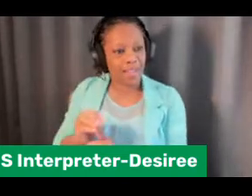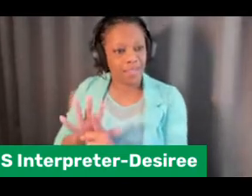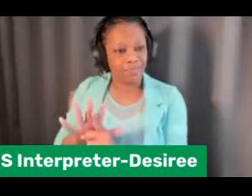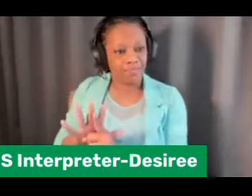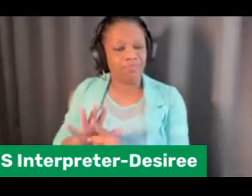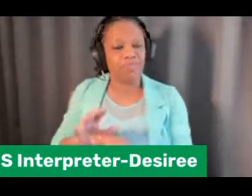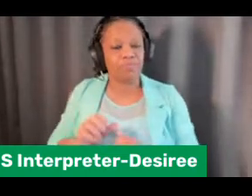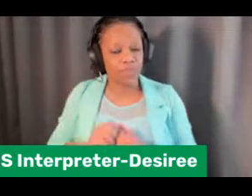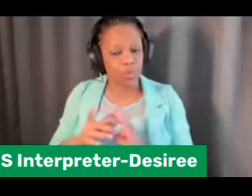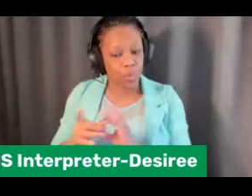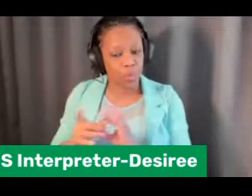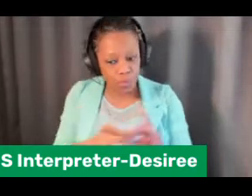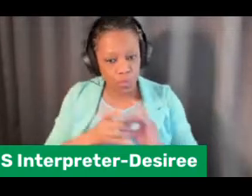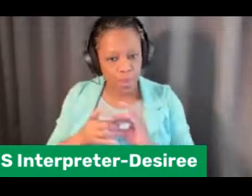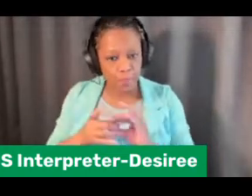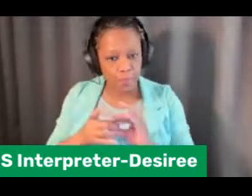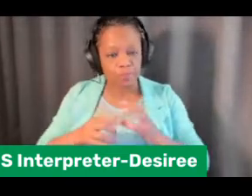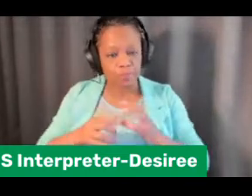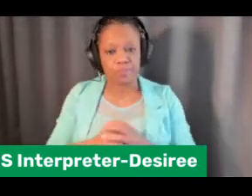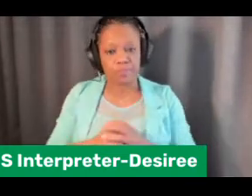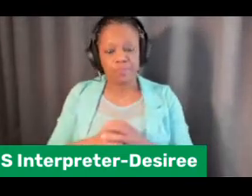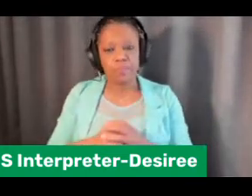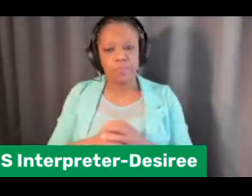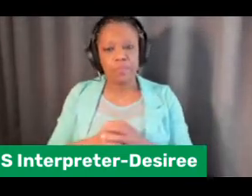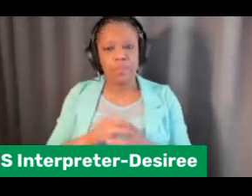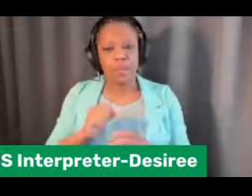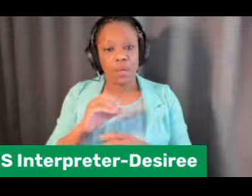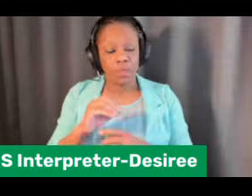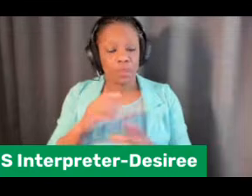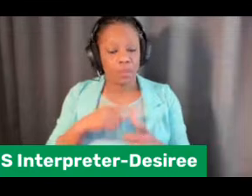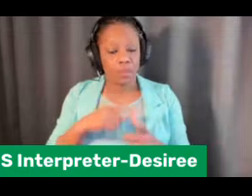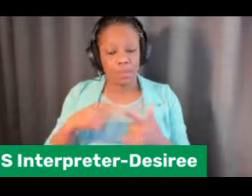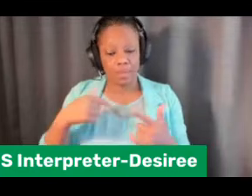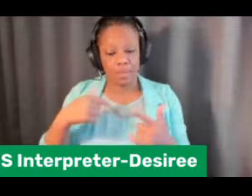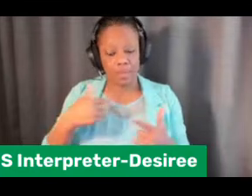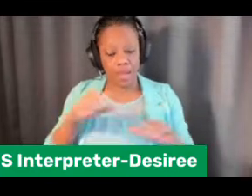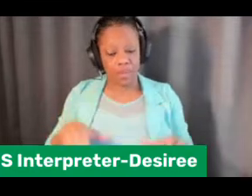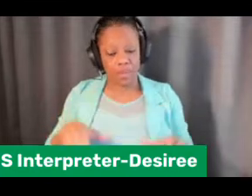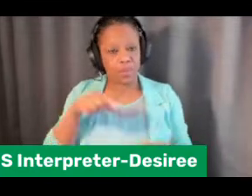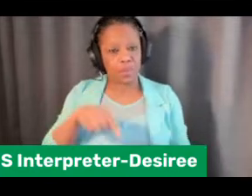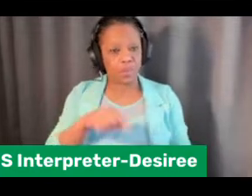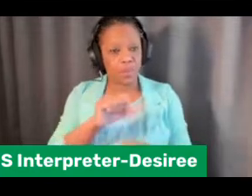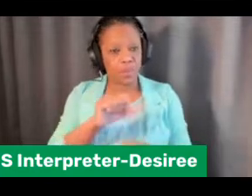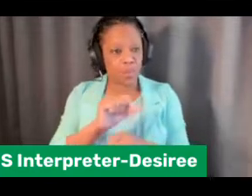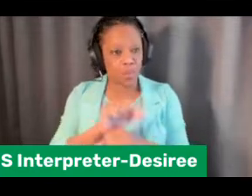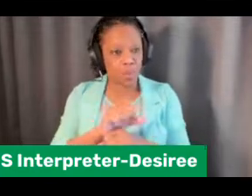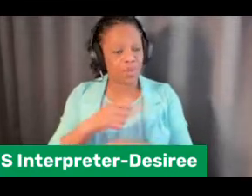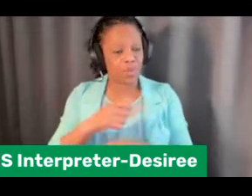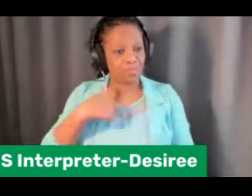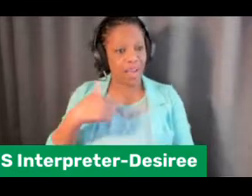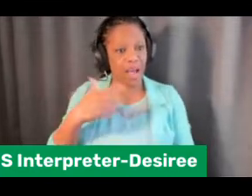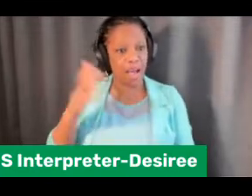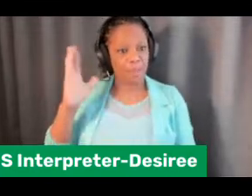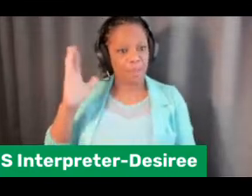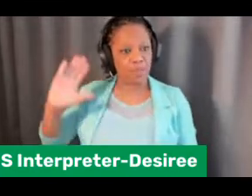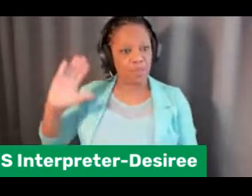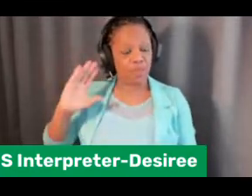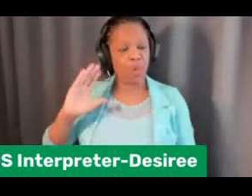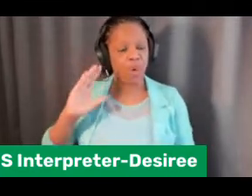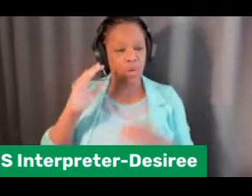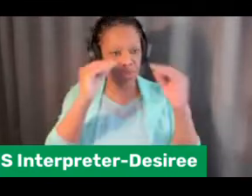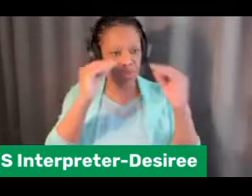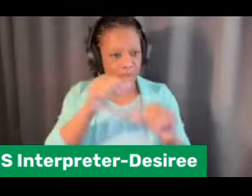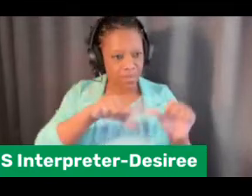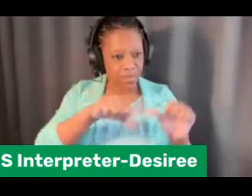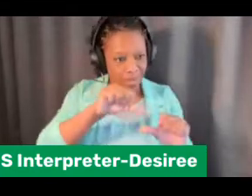was reminded of that. And then I'm also doing this work. I'm a former science and social studies teacher. So I always tend to look at